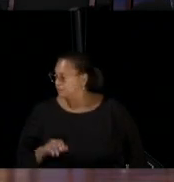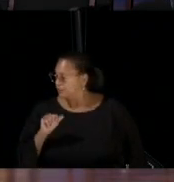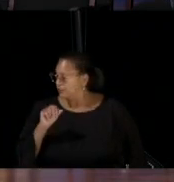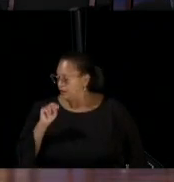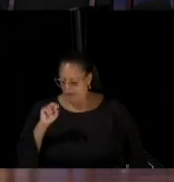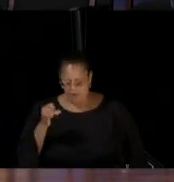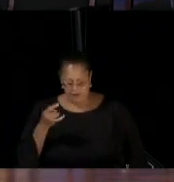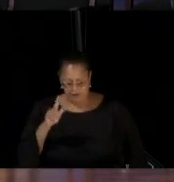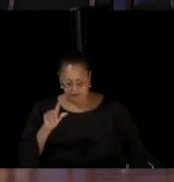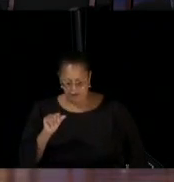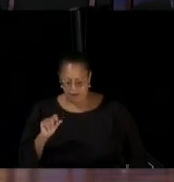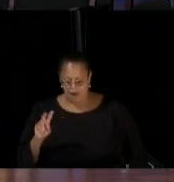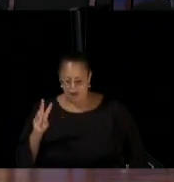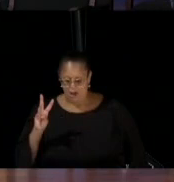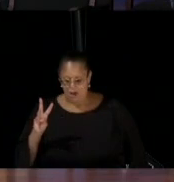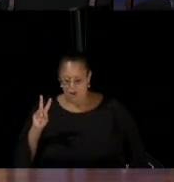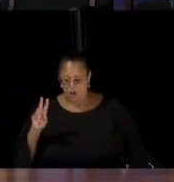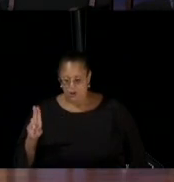Angela Wu.